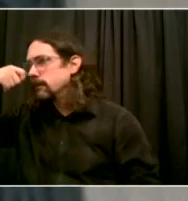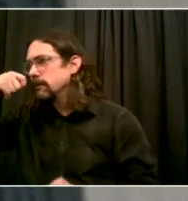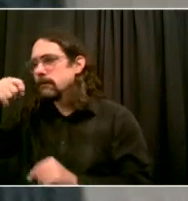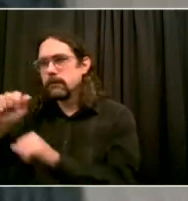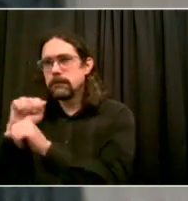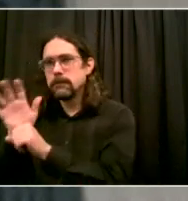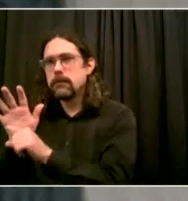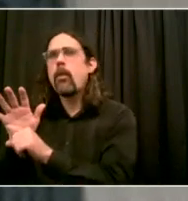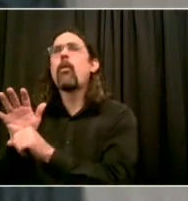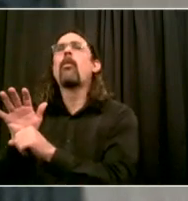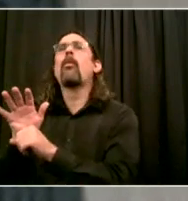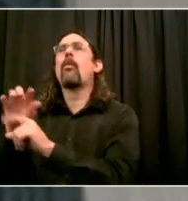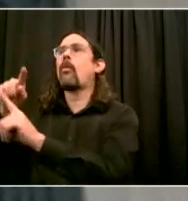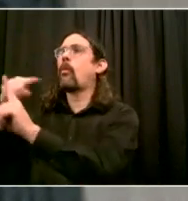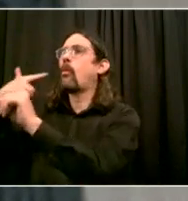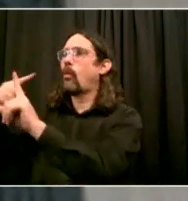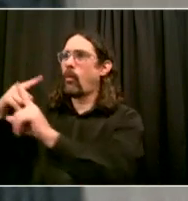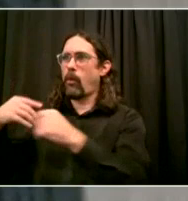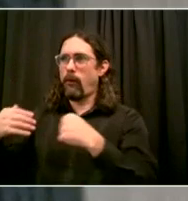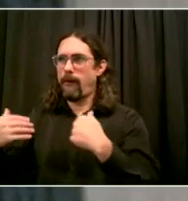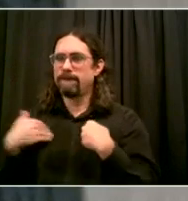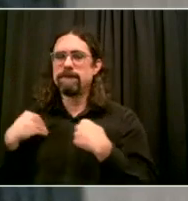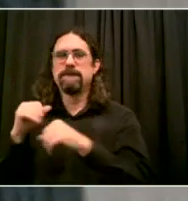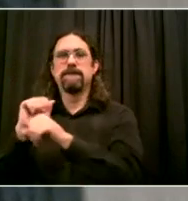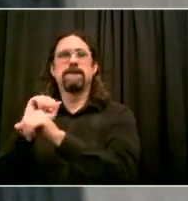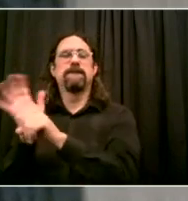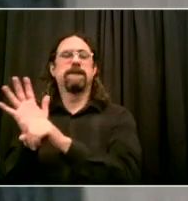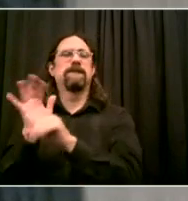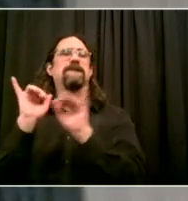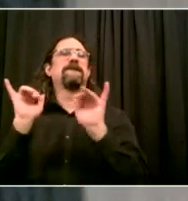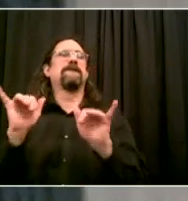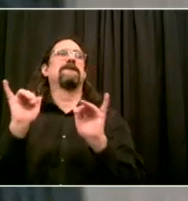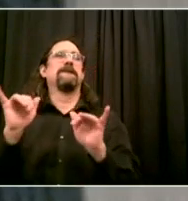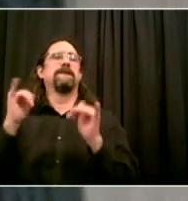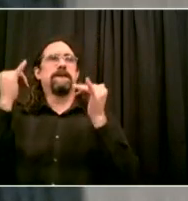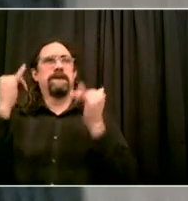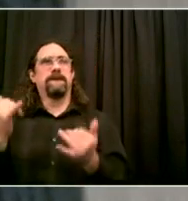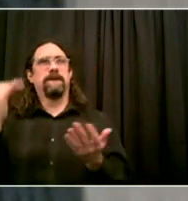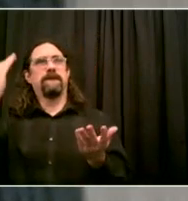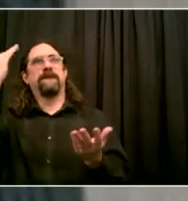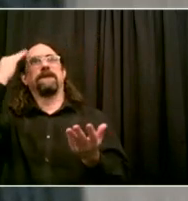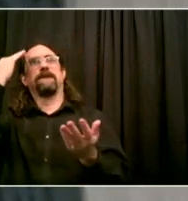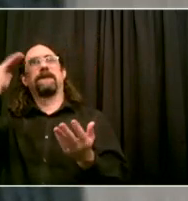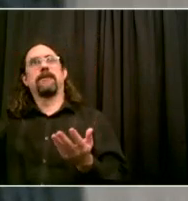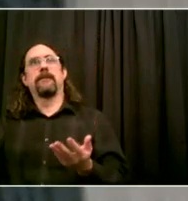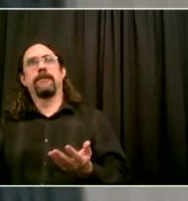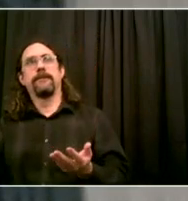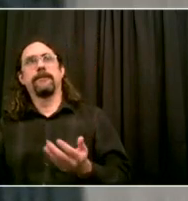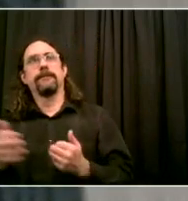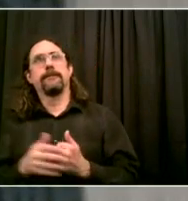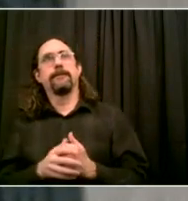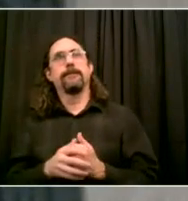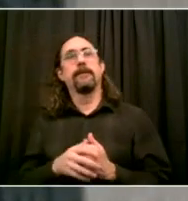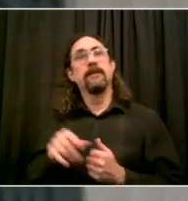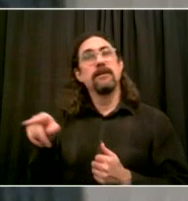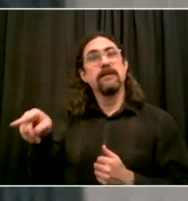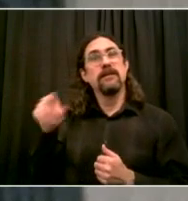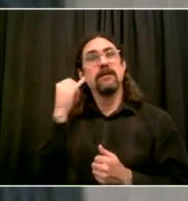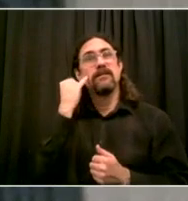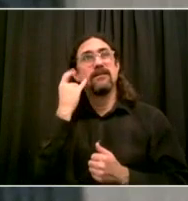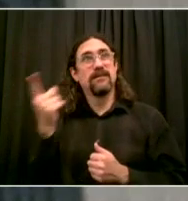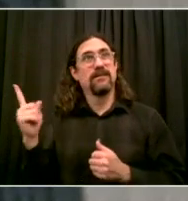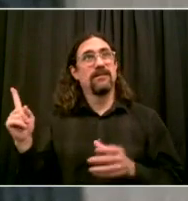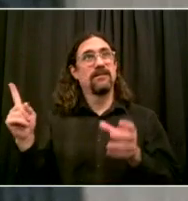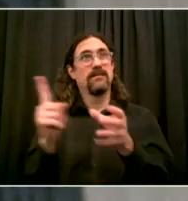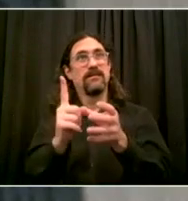were there would have gone into other locations, and because of that exposure, had spread the virus to some others.